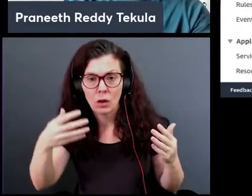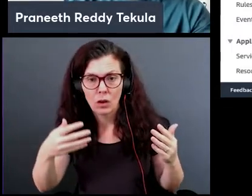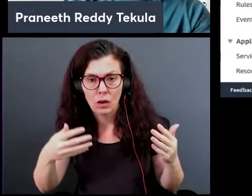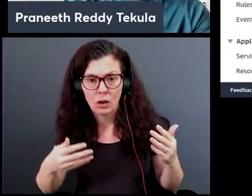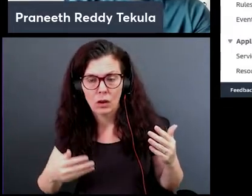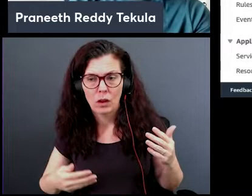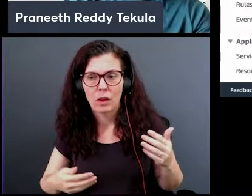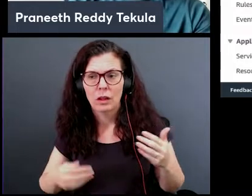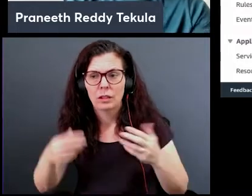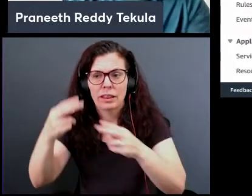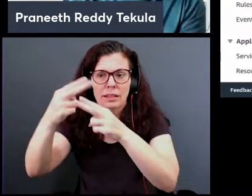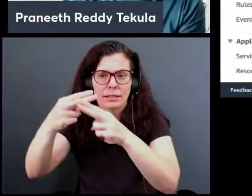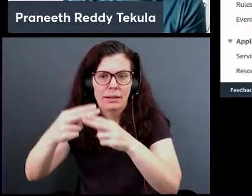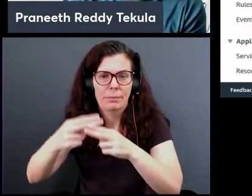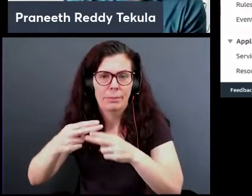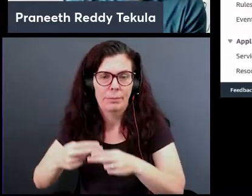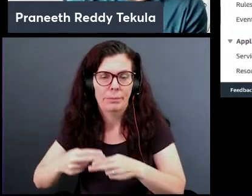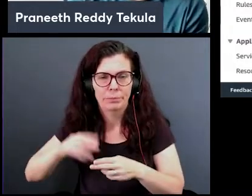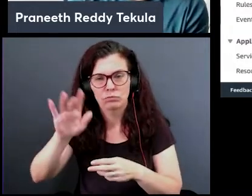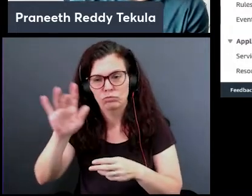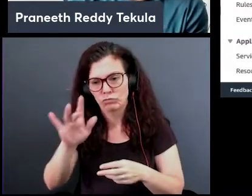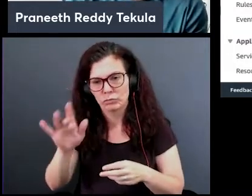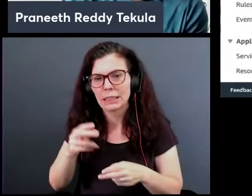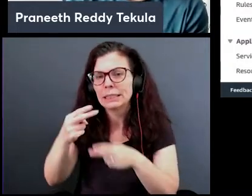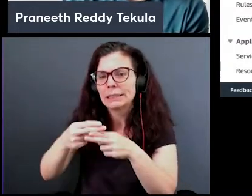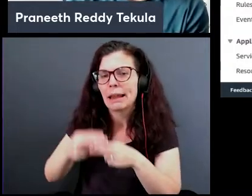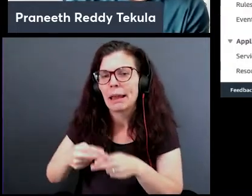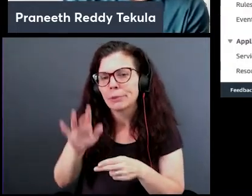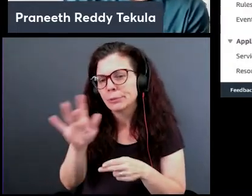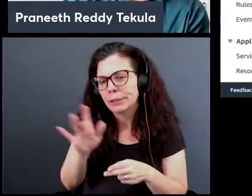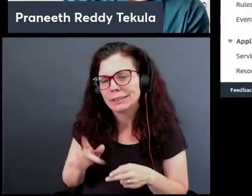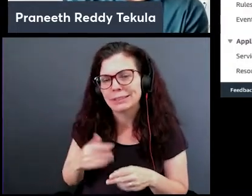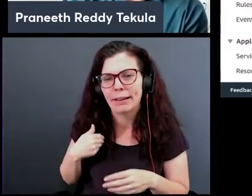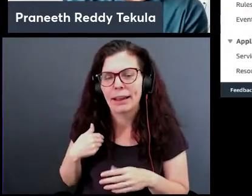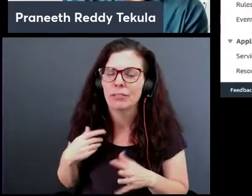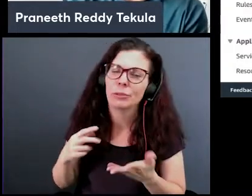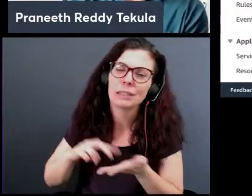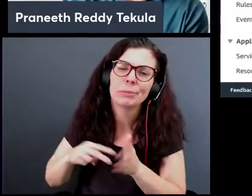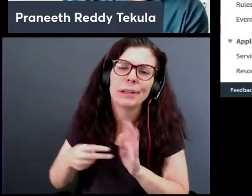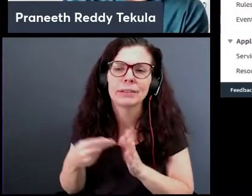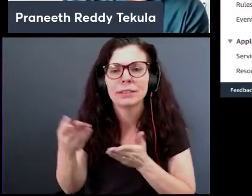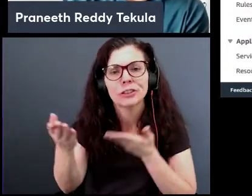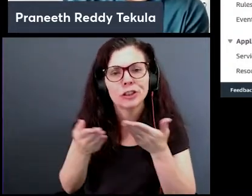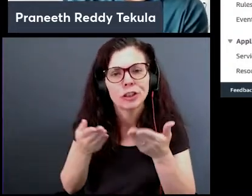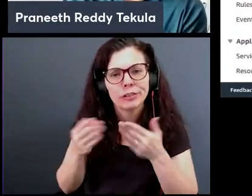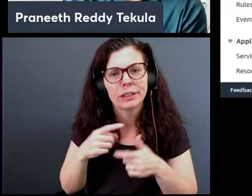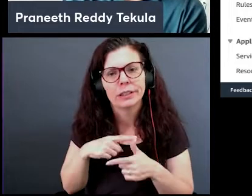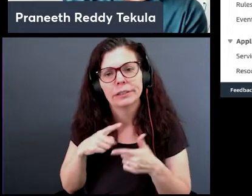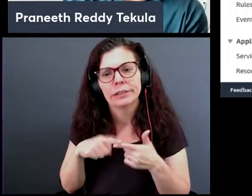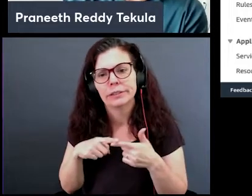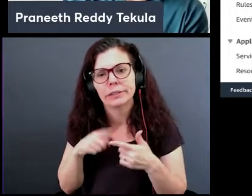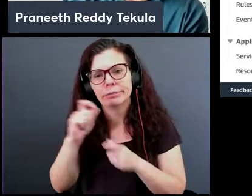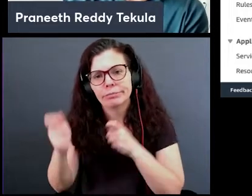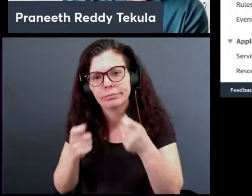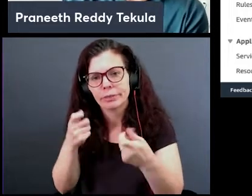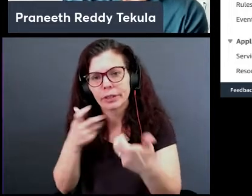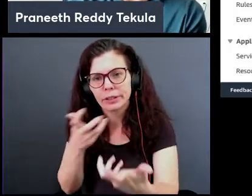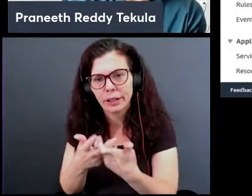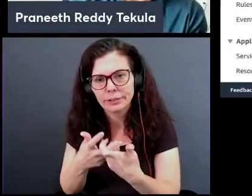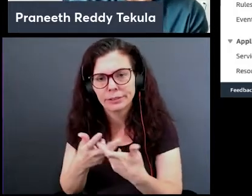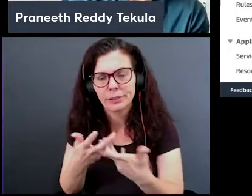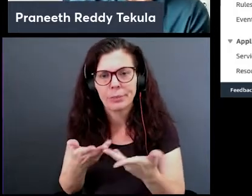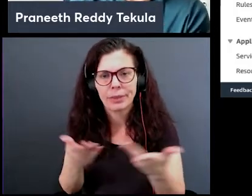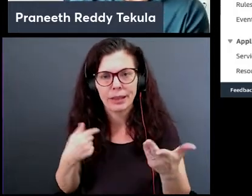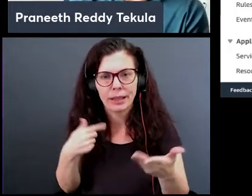namespaces that I have. When I say namespaces, it's like it could be a service, it could be a custom, thing that I'm pushing. Like